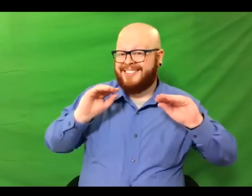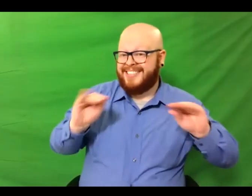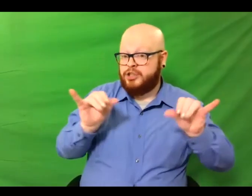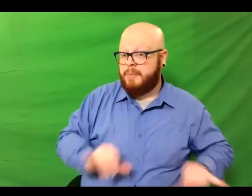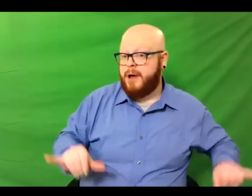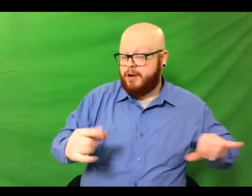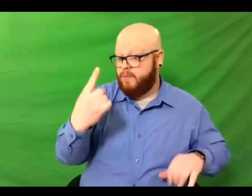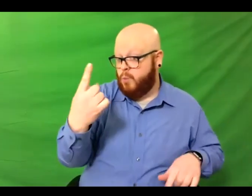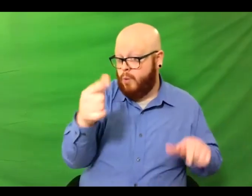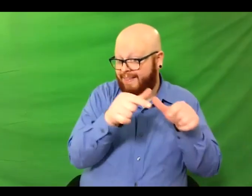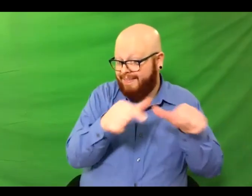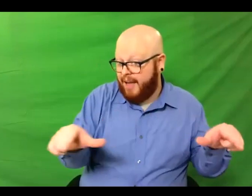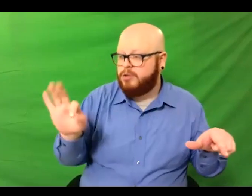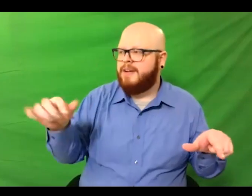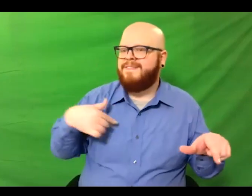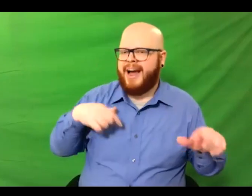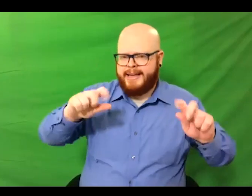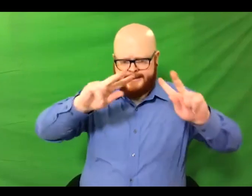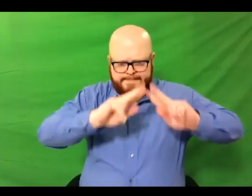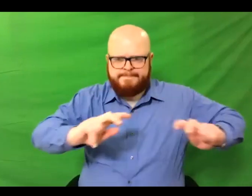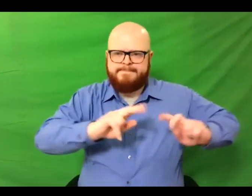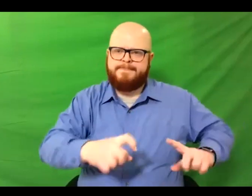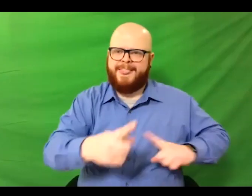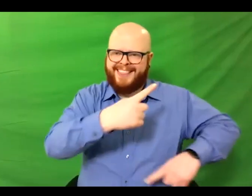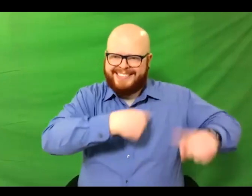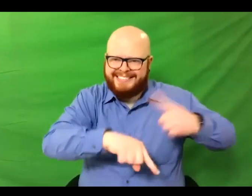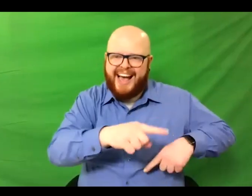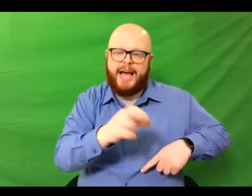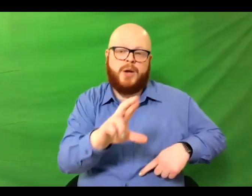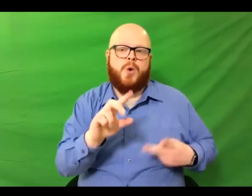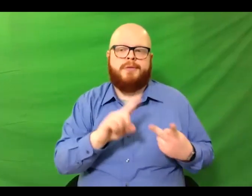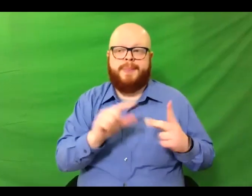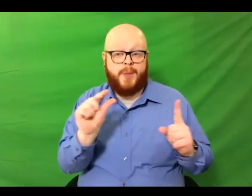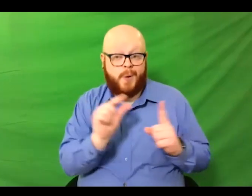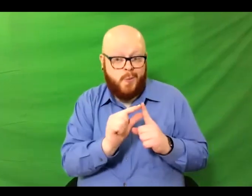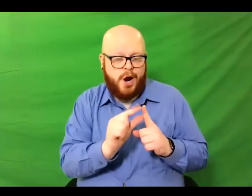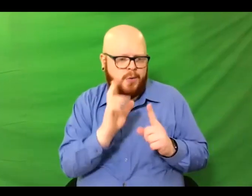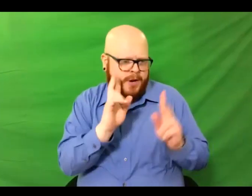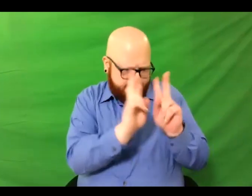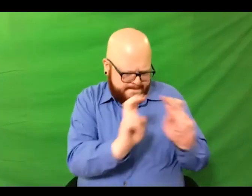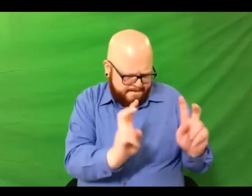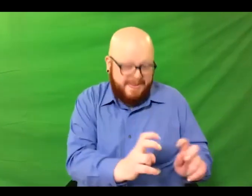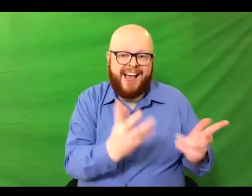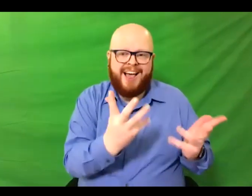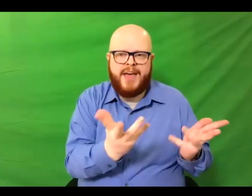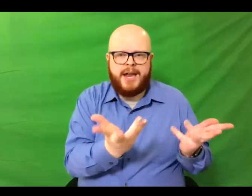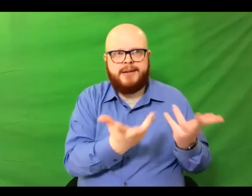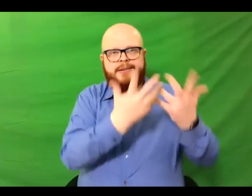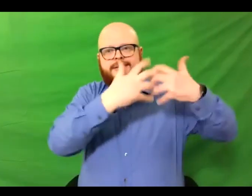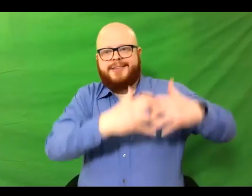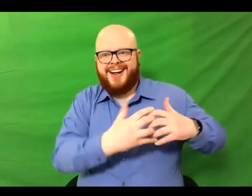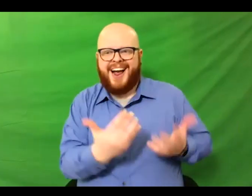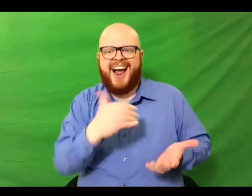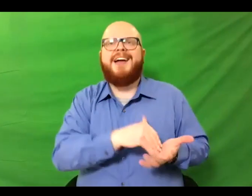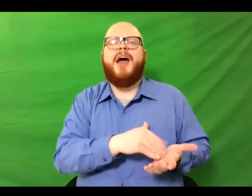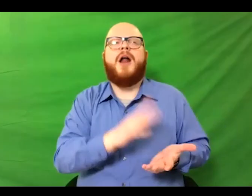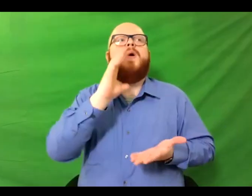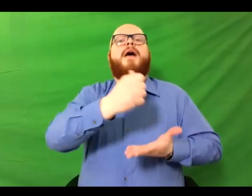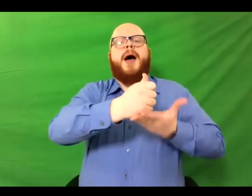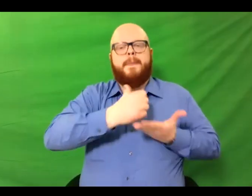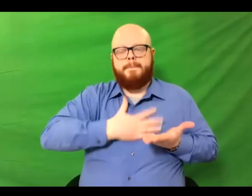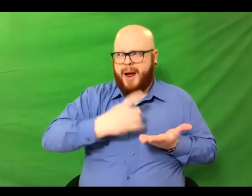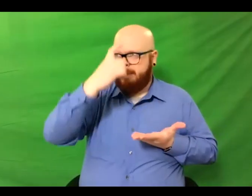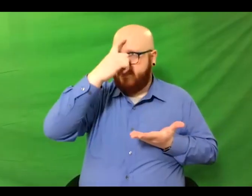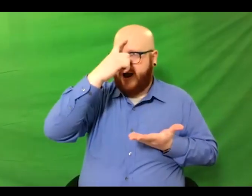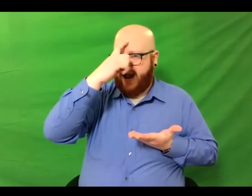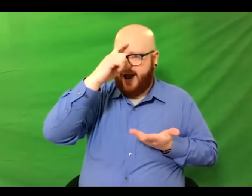can break apart the sign or this word and put it back together, that's going to wire my brain to catch that in other avenues, such as written